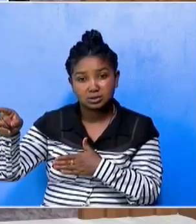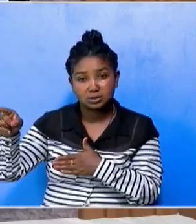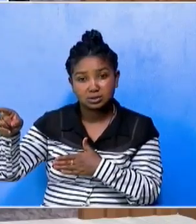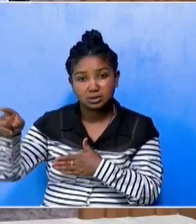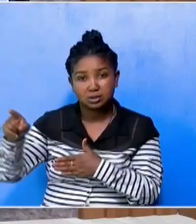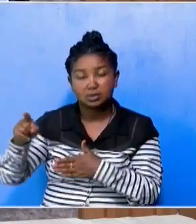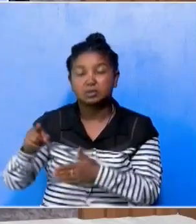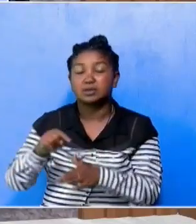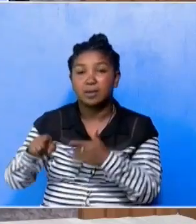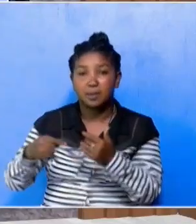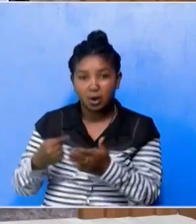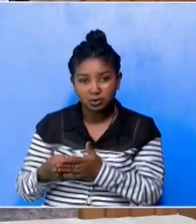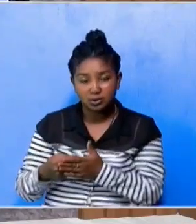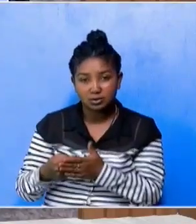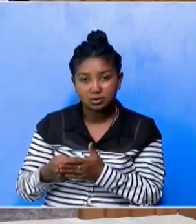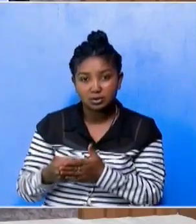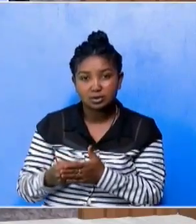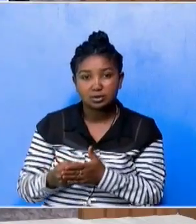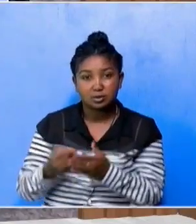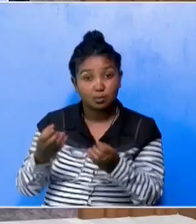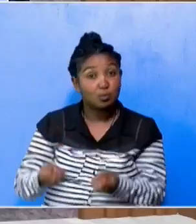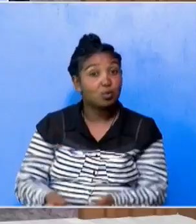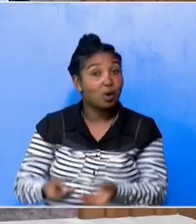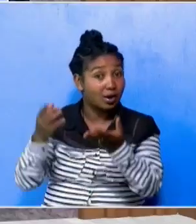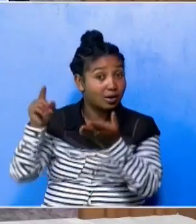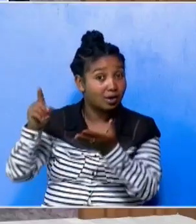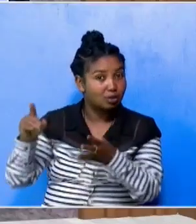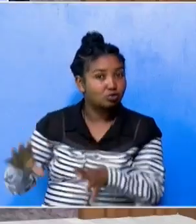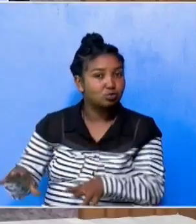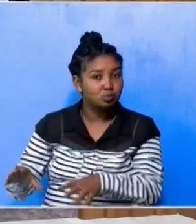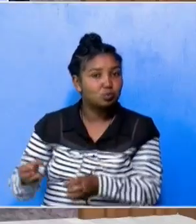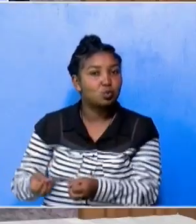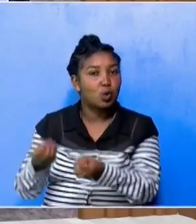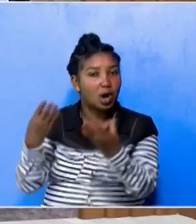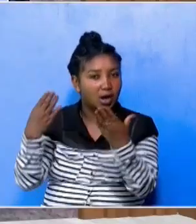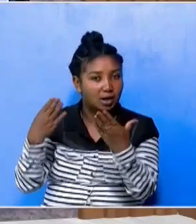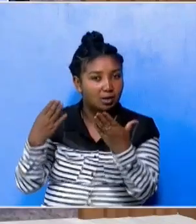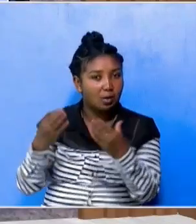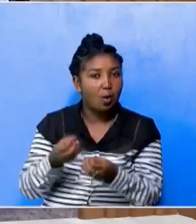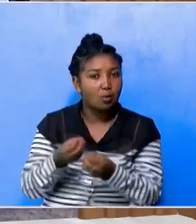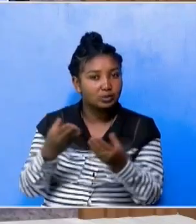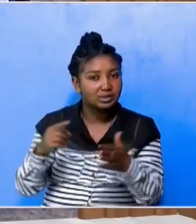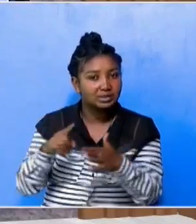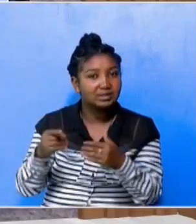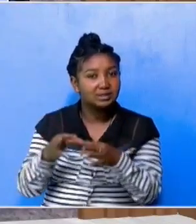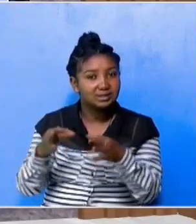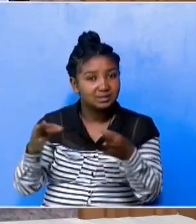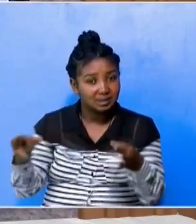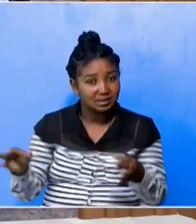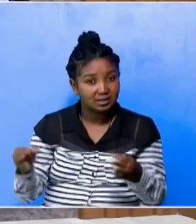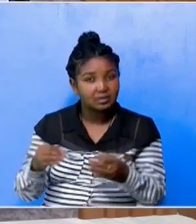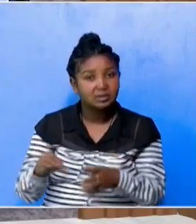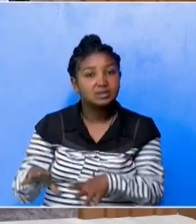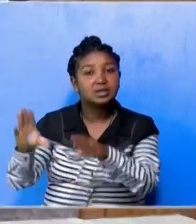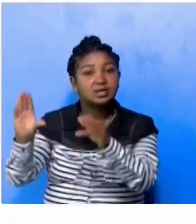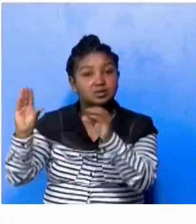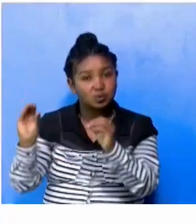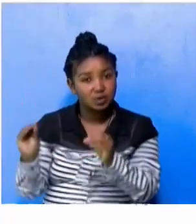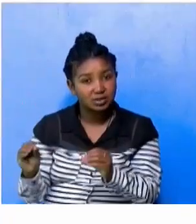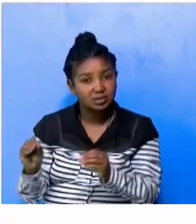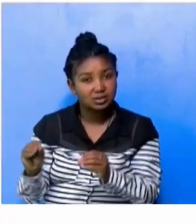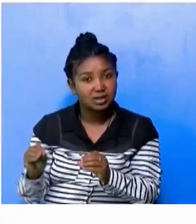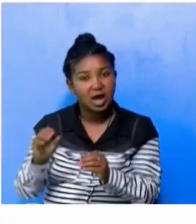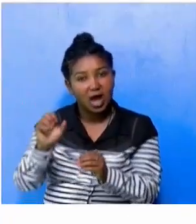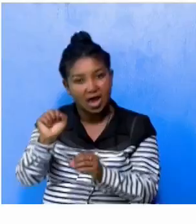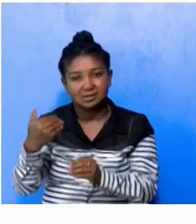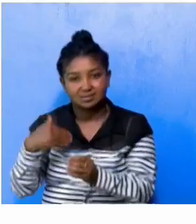It's about plural subject. I mean the plural object. In this sentence, the students S